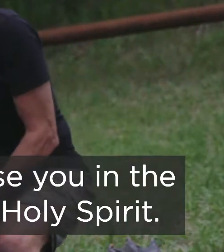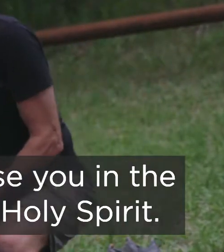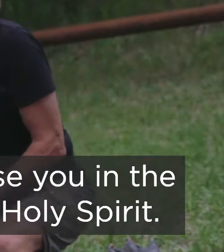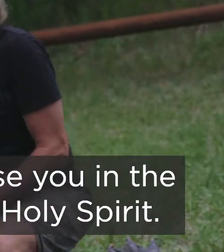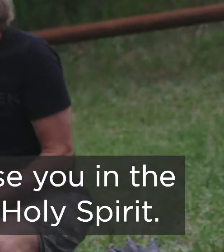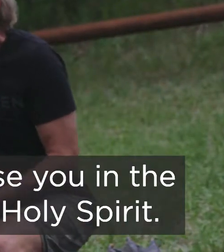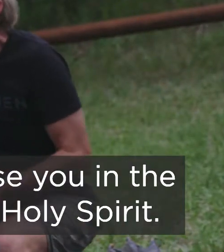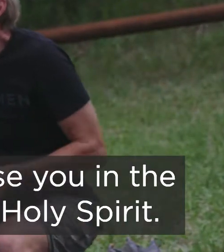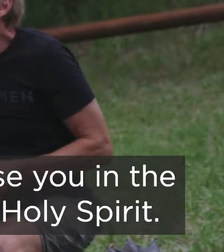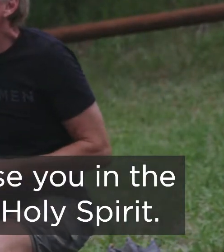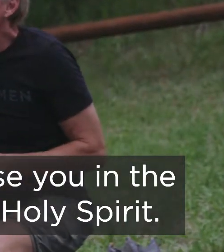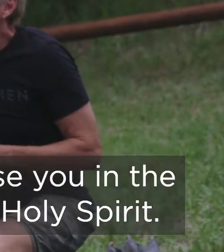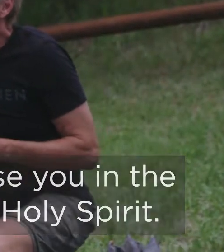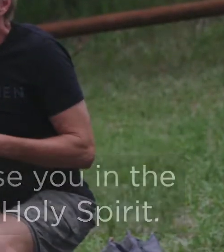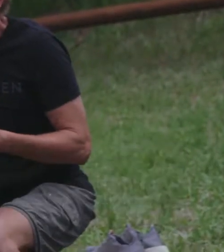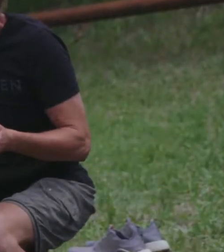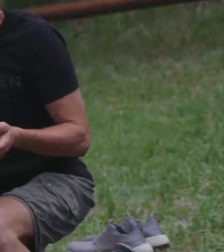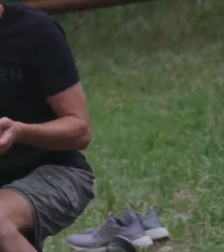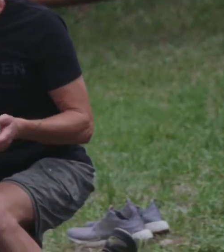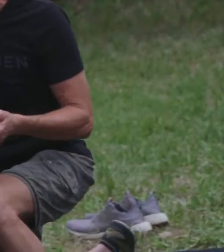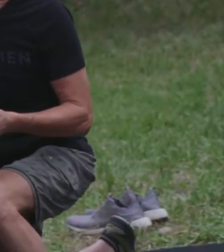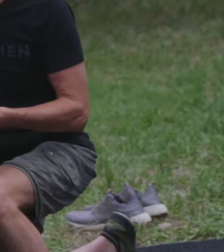of the Son, and of the Holy Spirit.